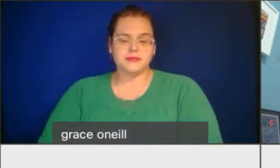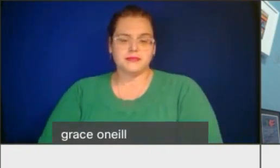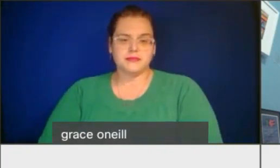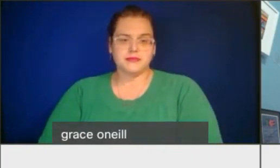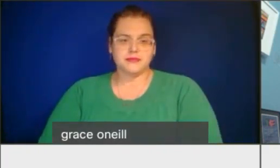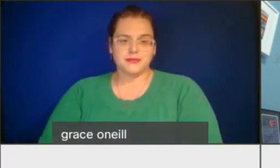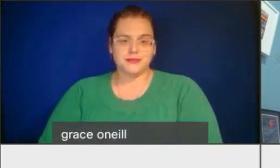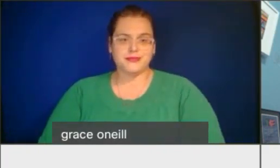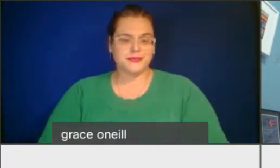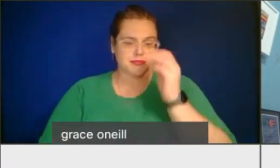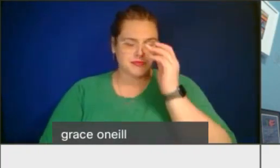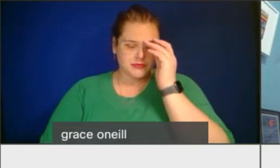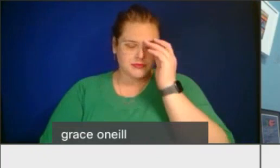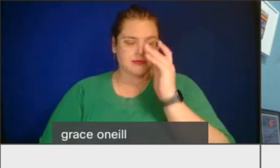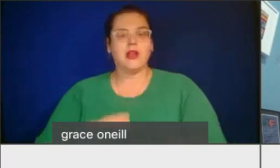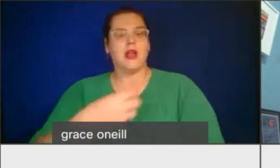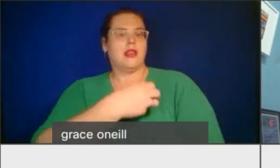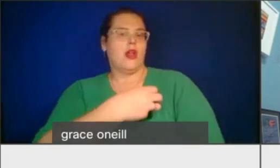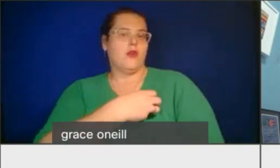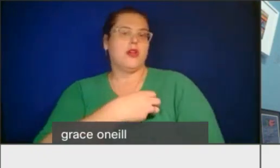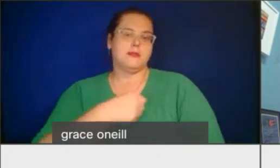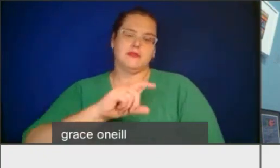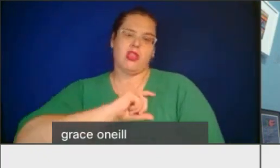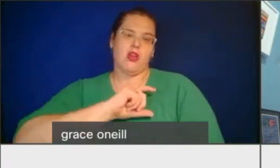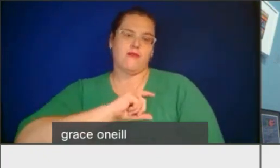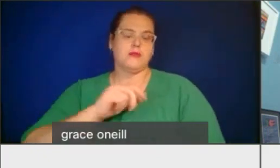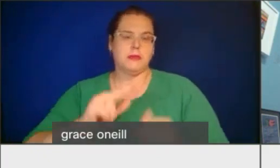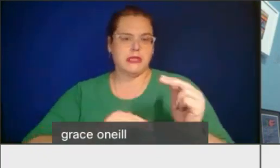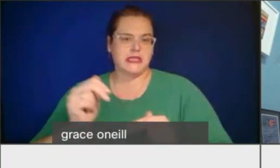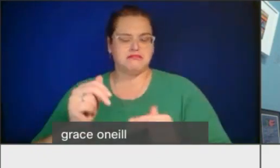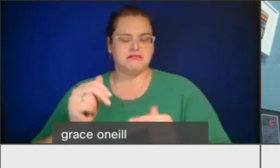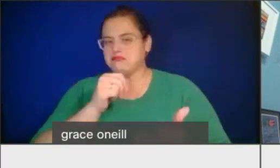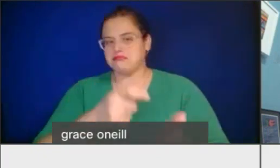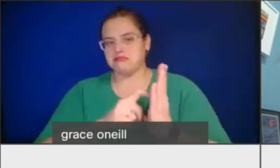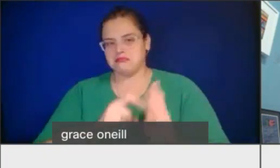law enforcement buildings. You can go to